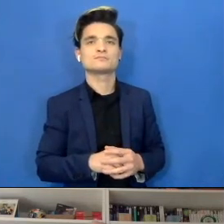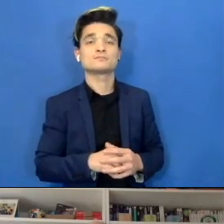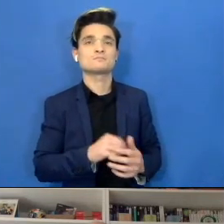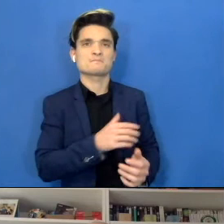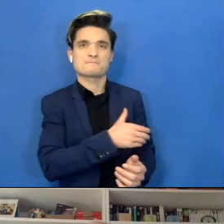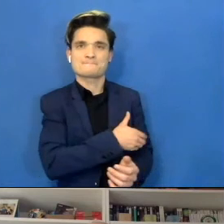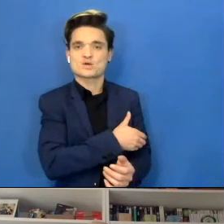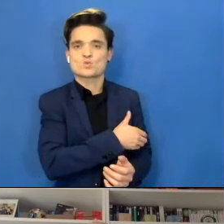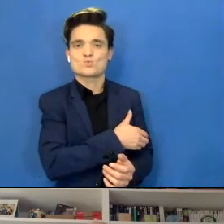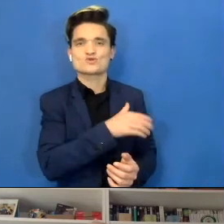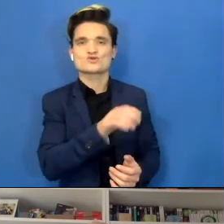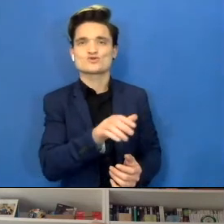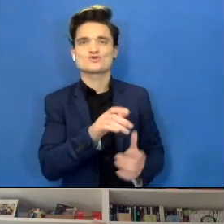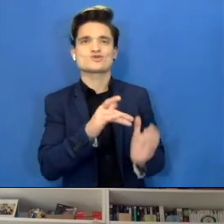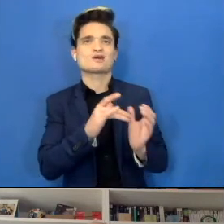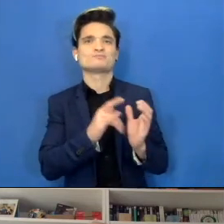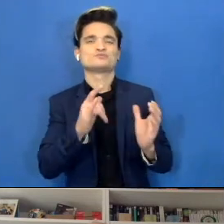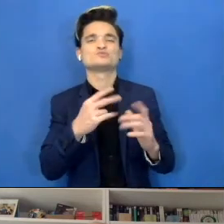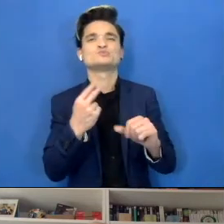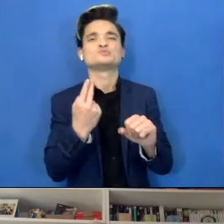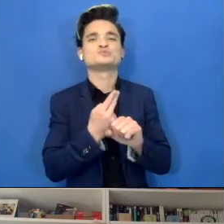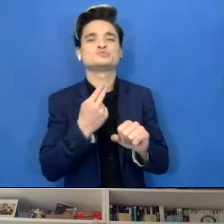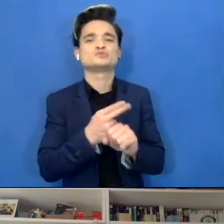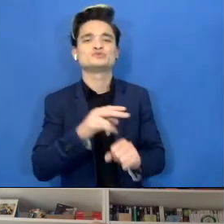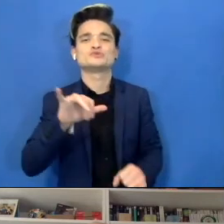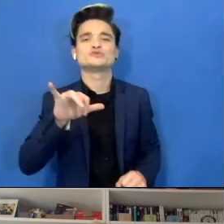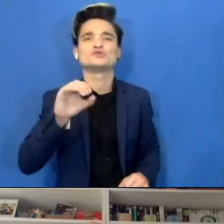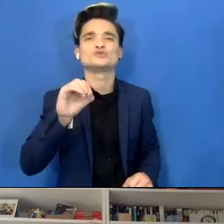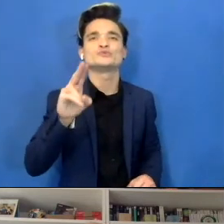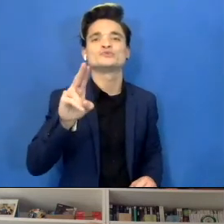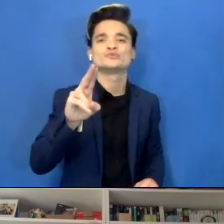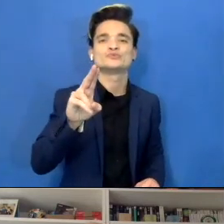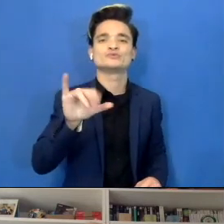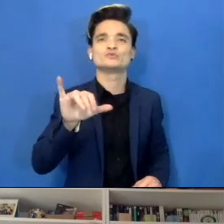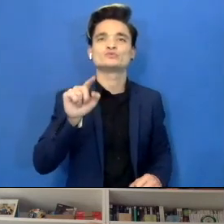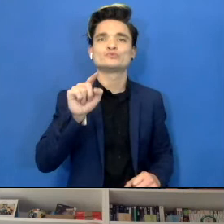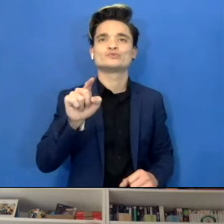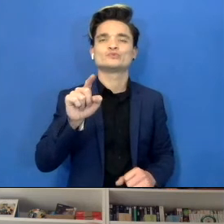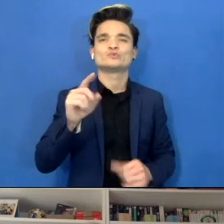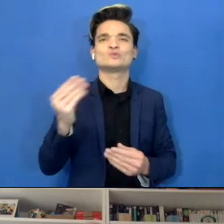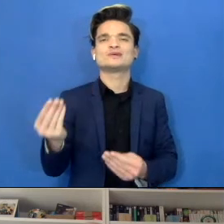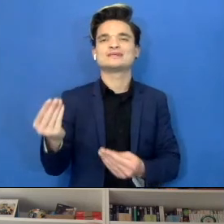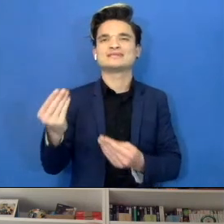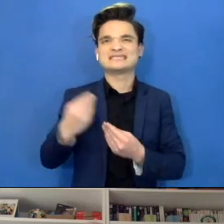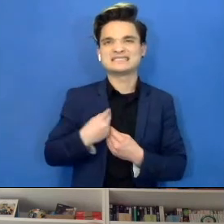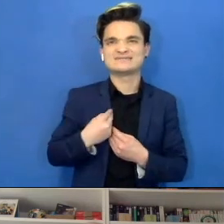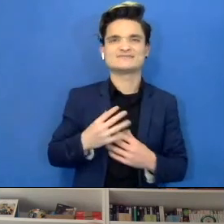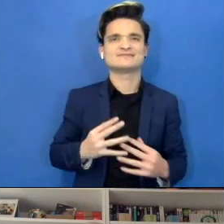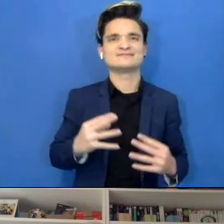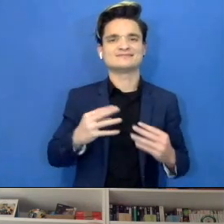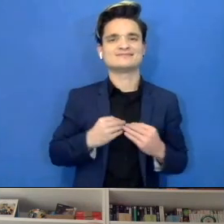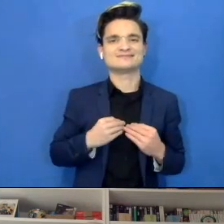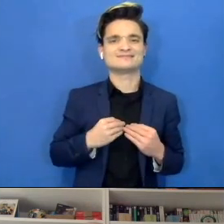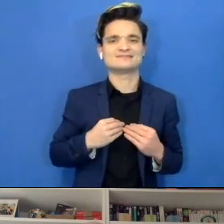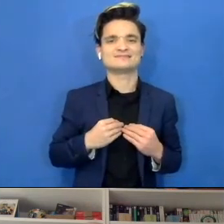inducing you to give me the permission. It is not something